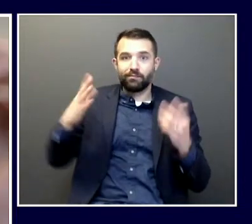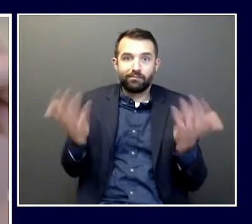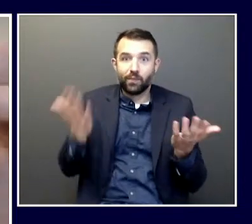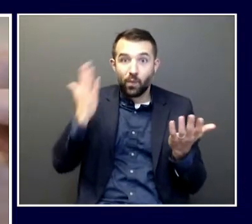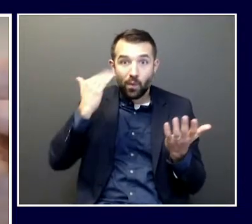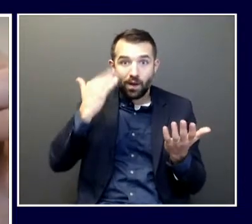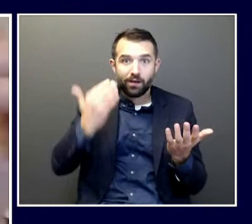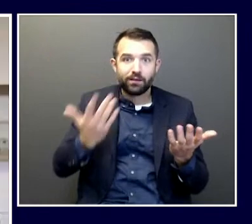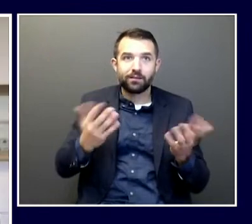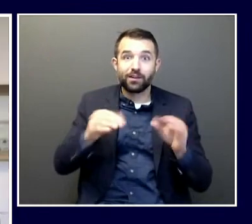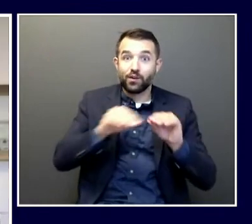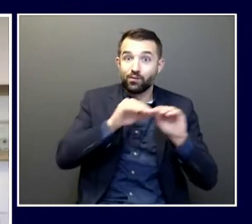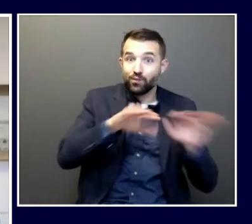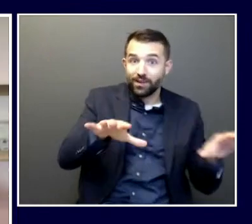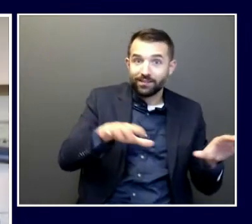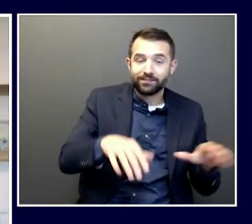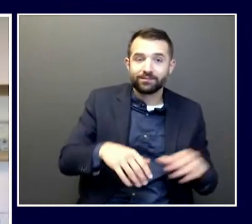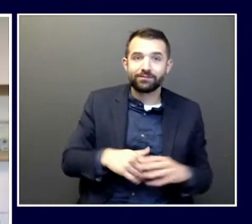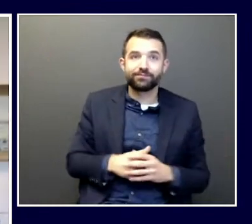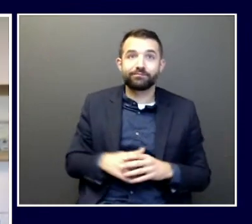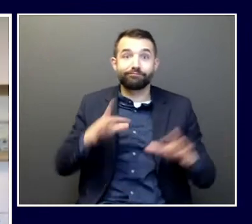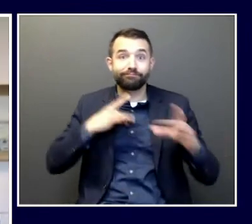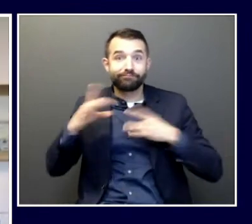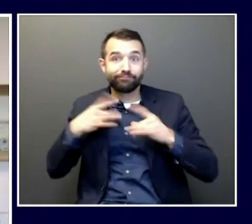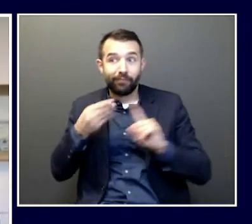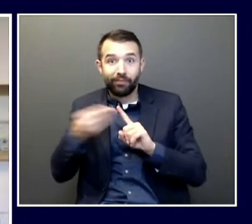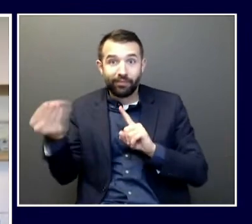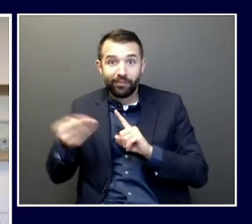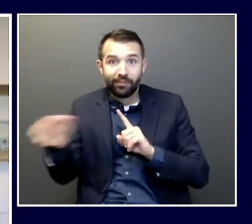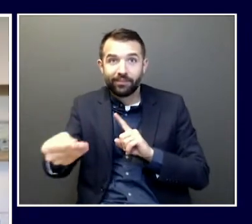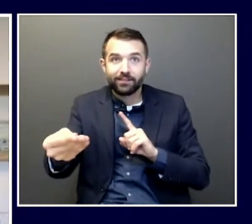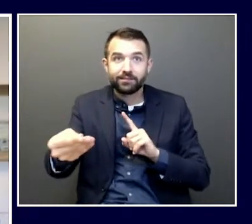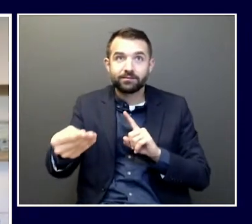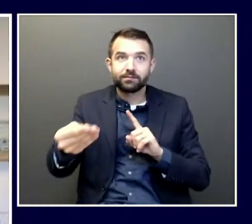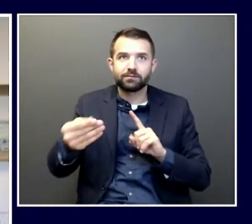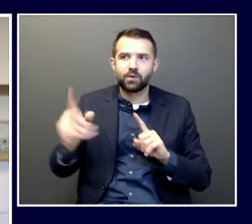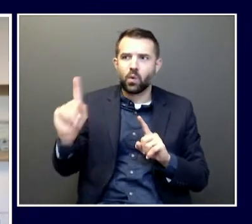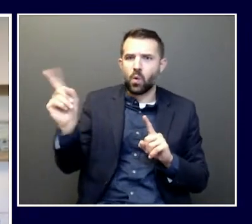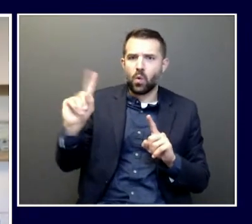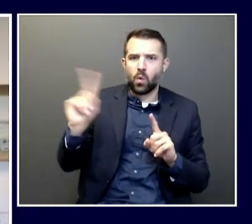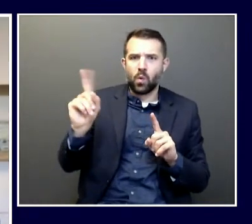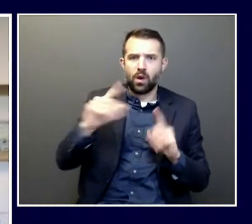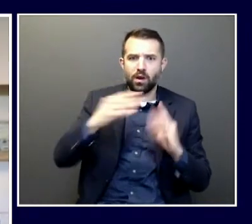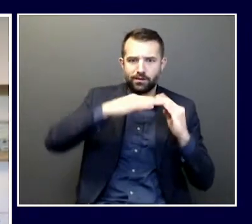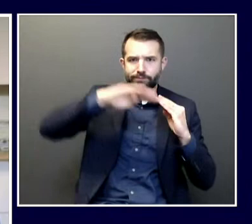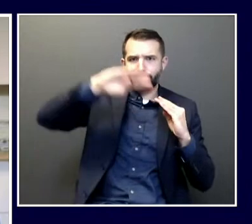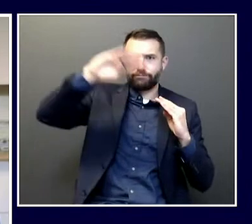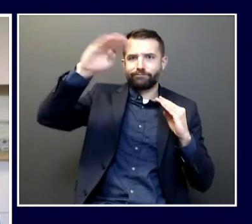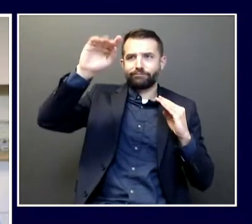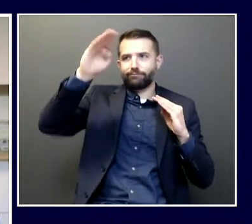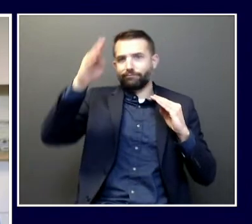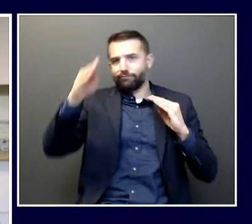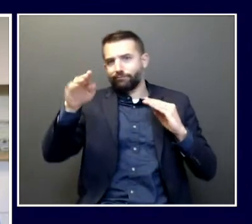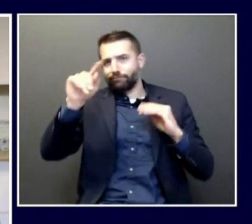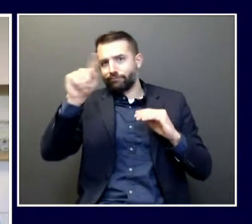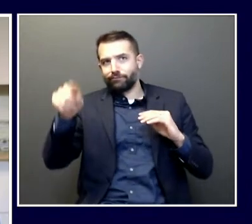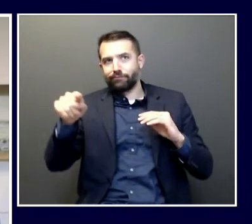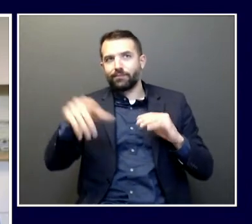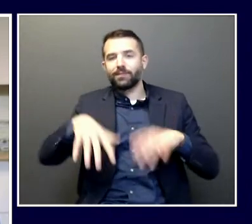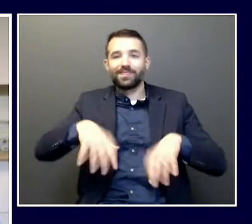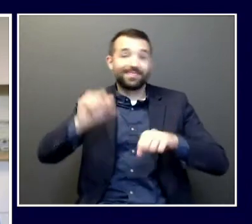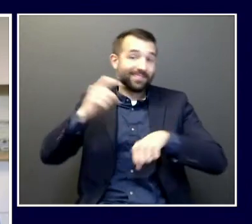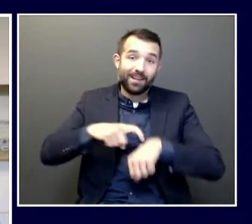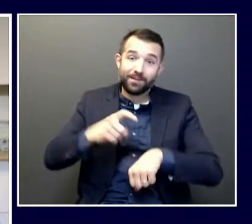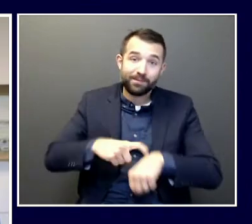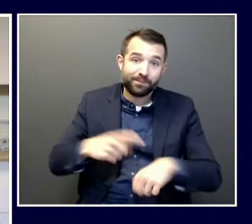still? Have we peaked out? Are we starting to see the decline? Based on the data that we've got and the models and the way that we think about it, we're still